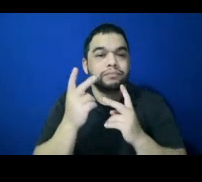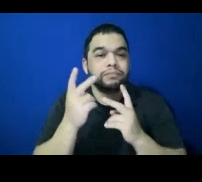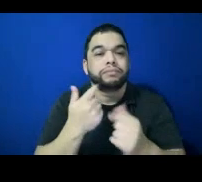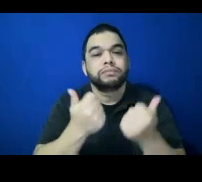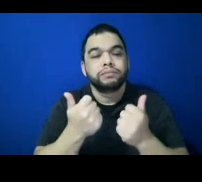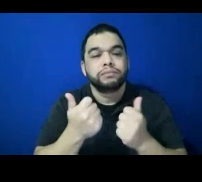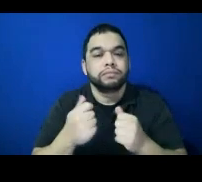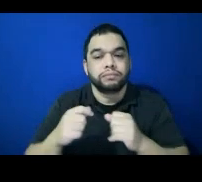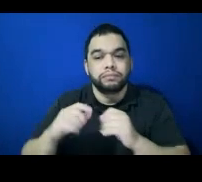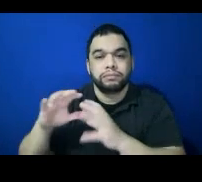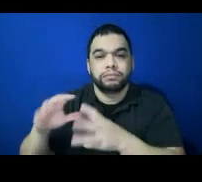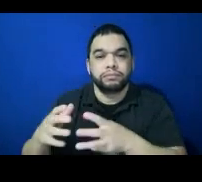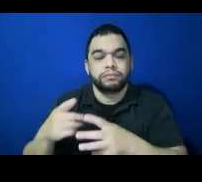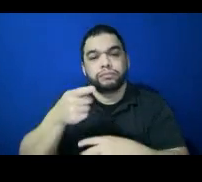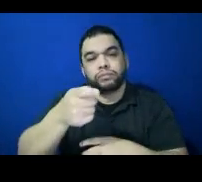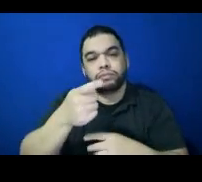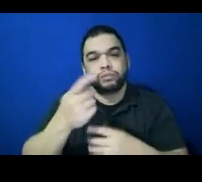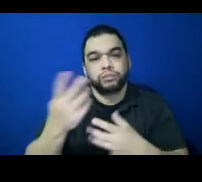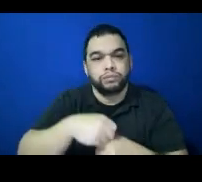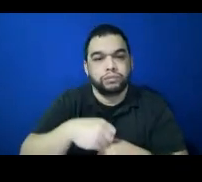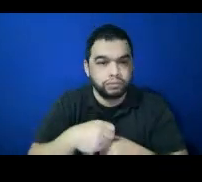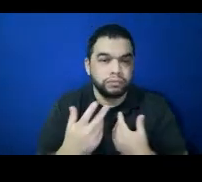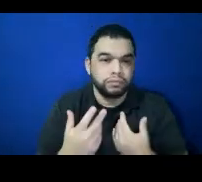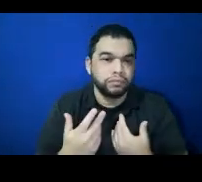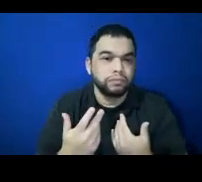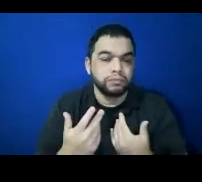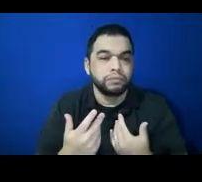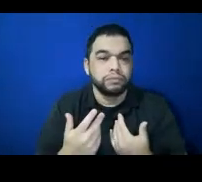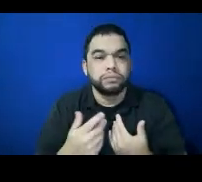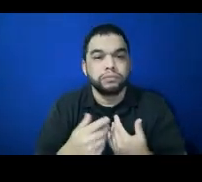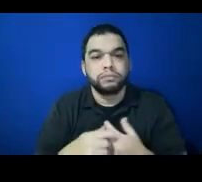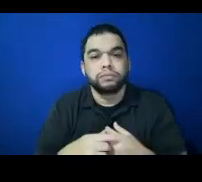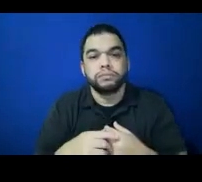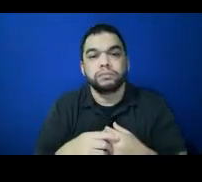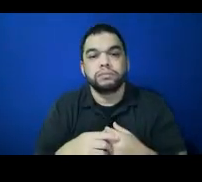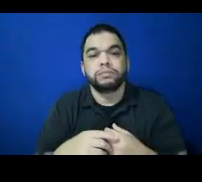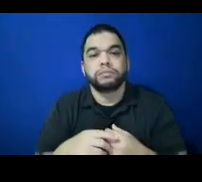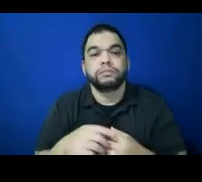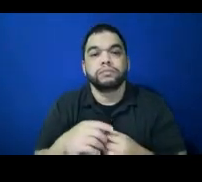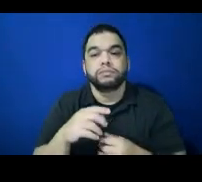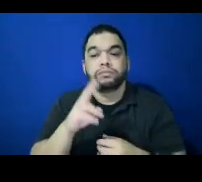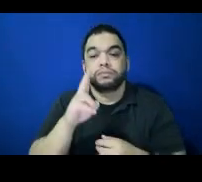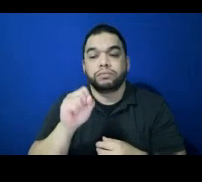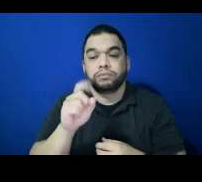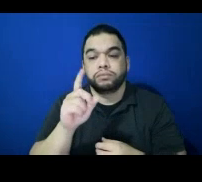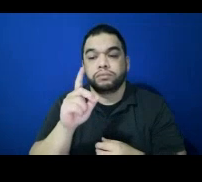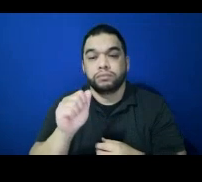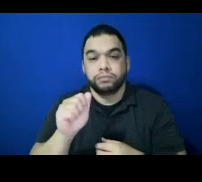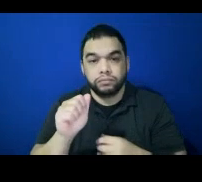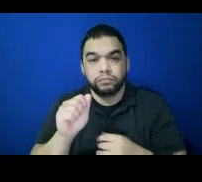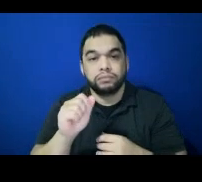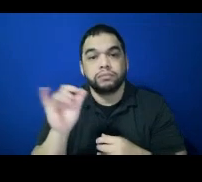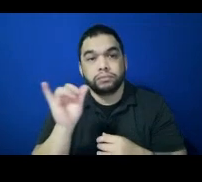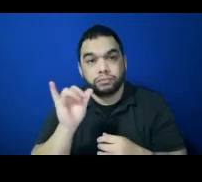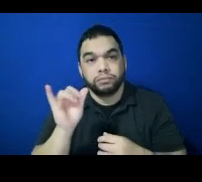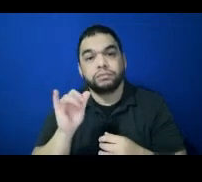we want to have something that you can use, but not only you, but also federal agencies where